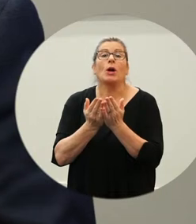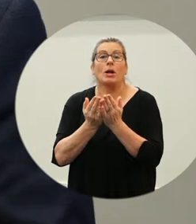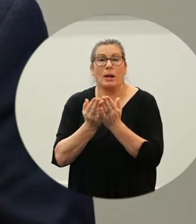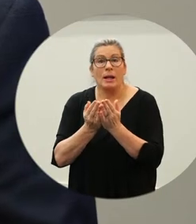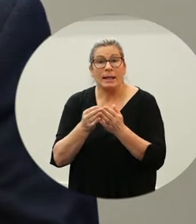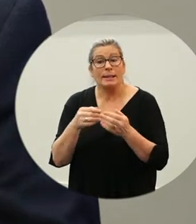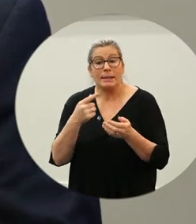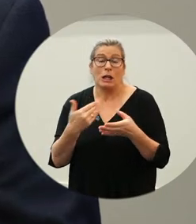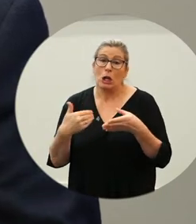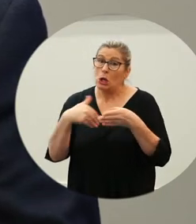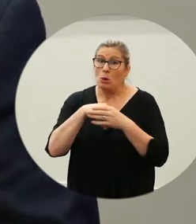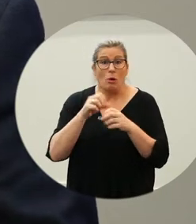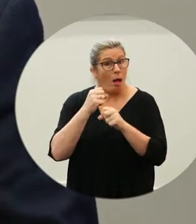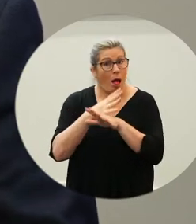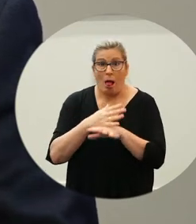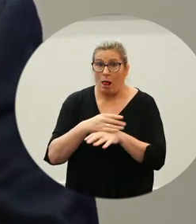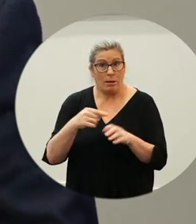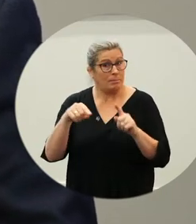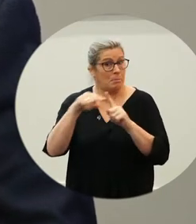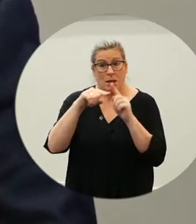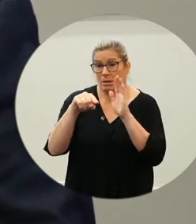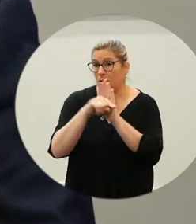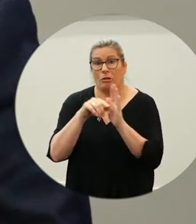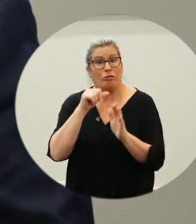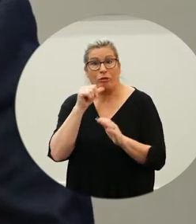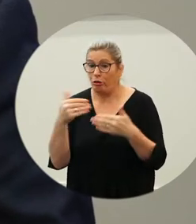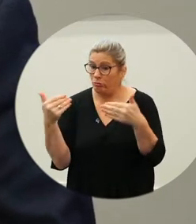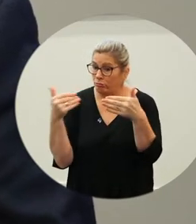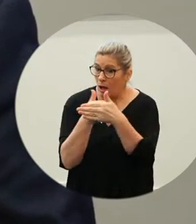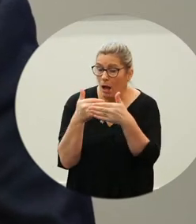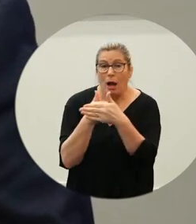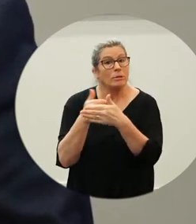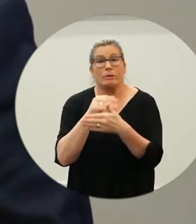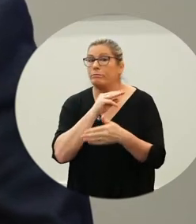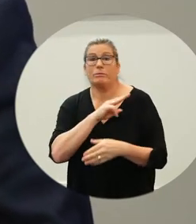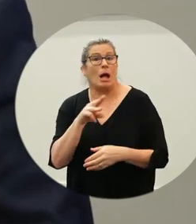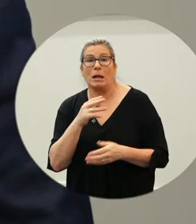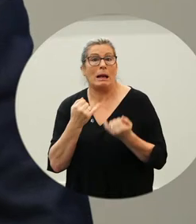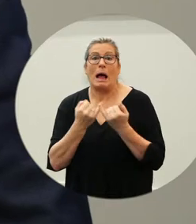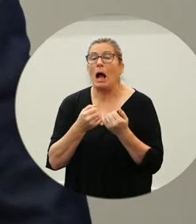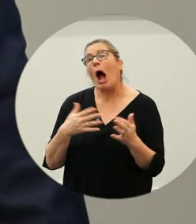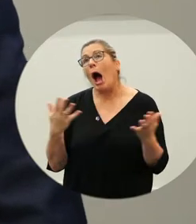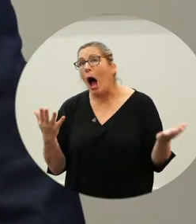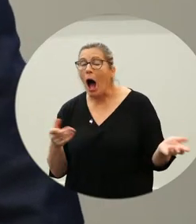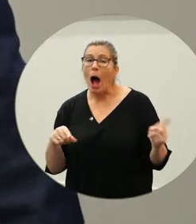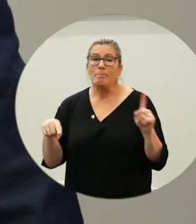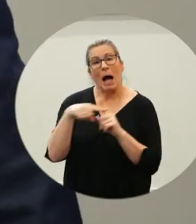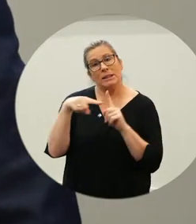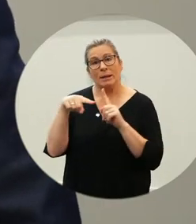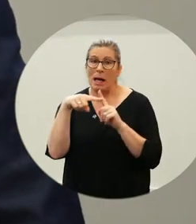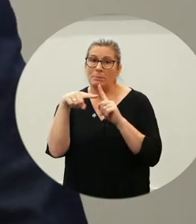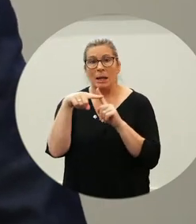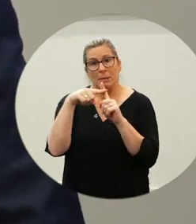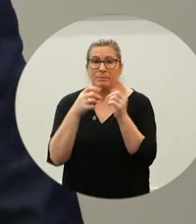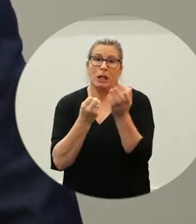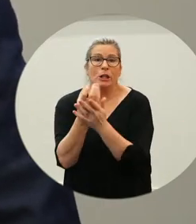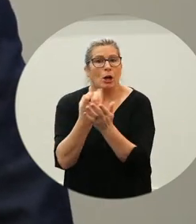all story. It is by no means a dewy-eyed illusion, I hope,